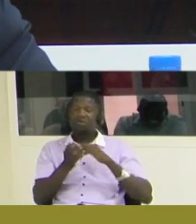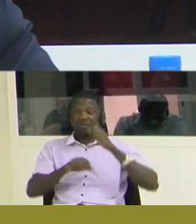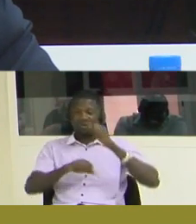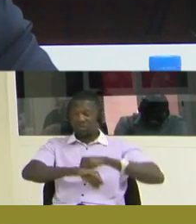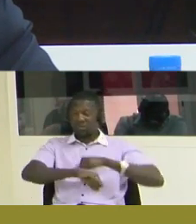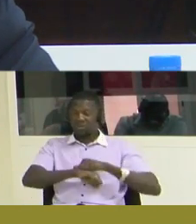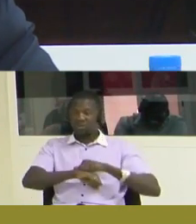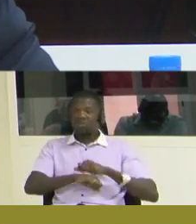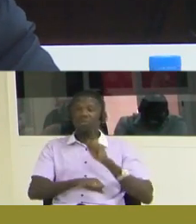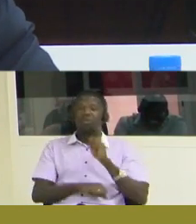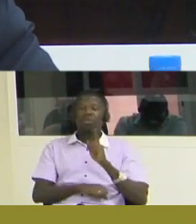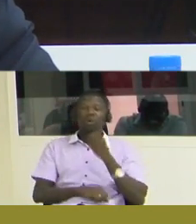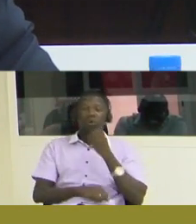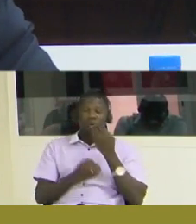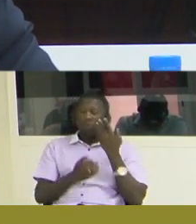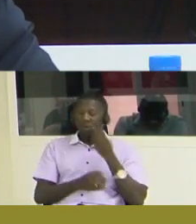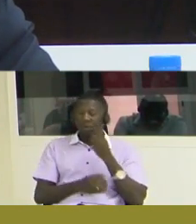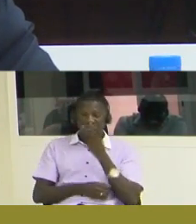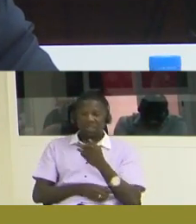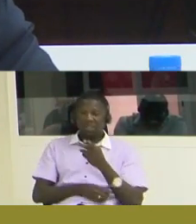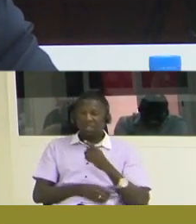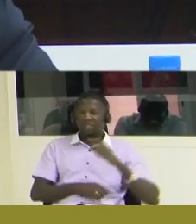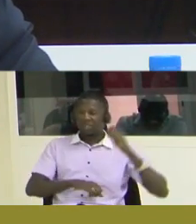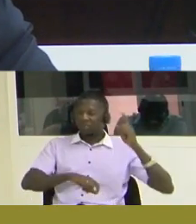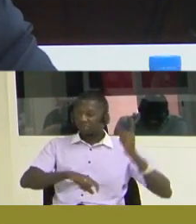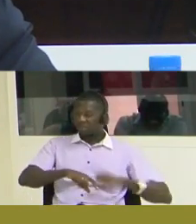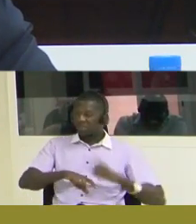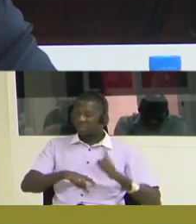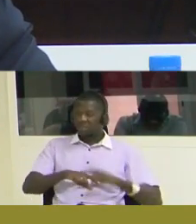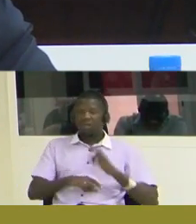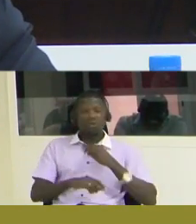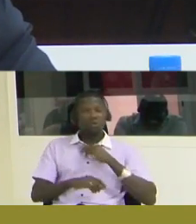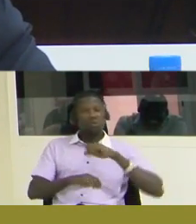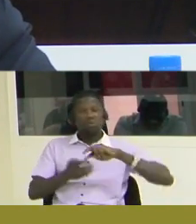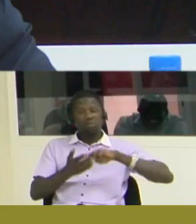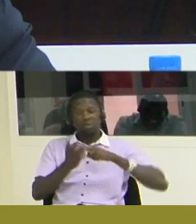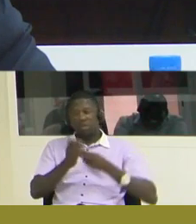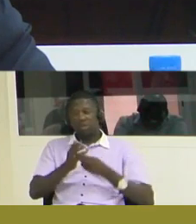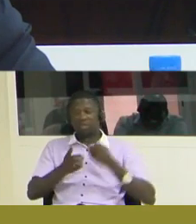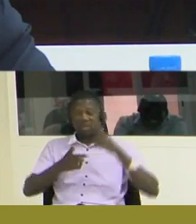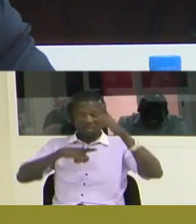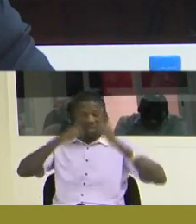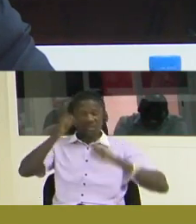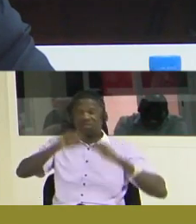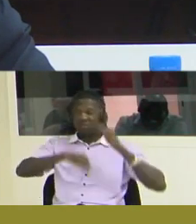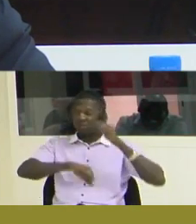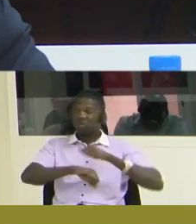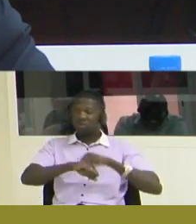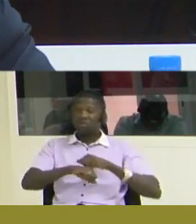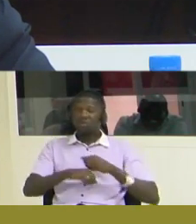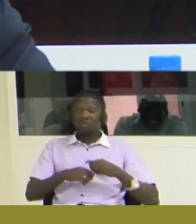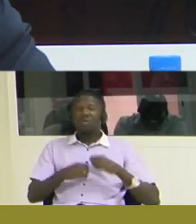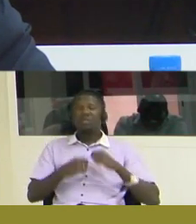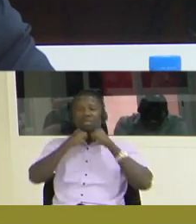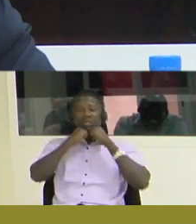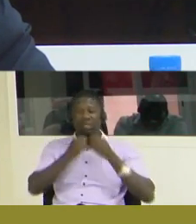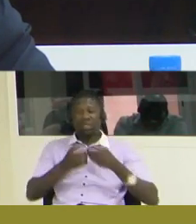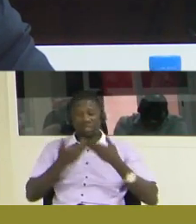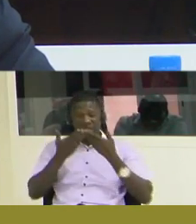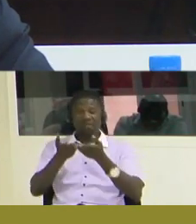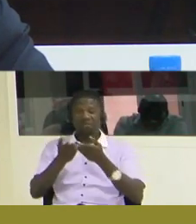don't mean torture on the level that had been described by Sunnis a villager in his testimony that is